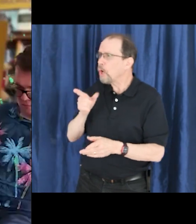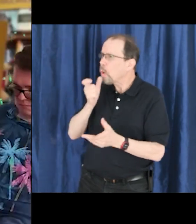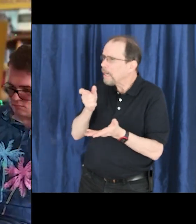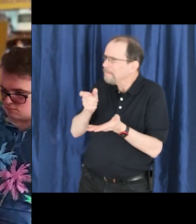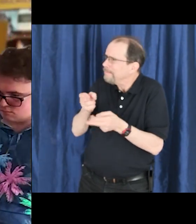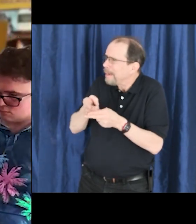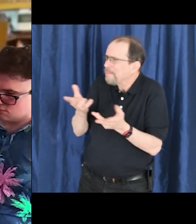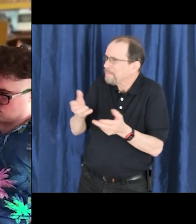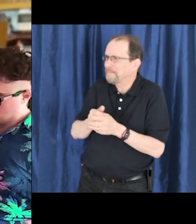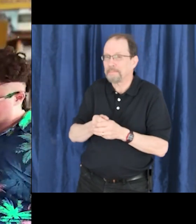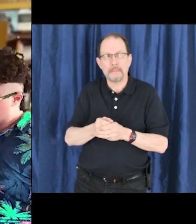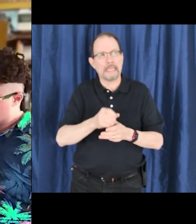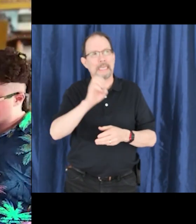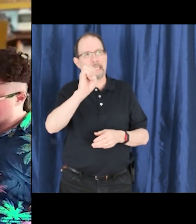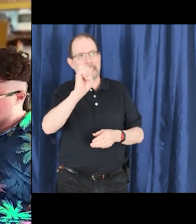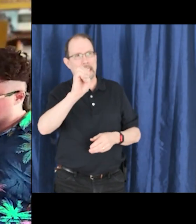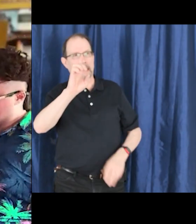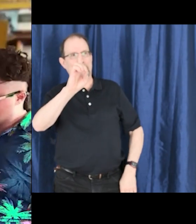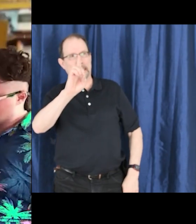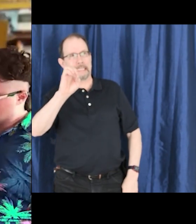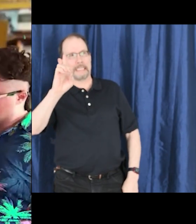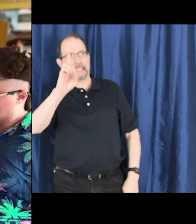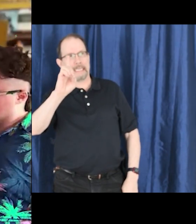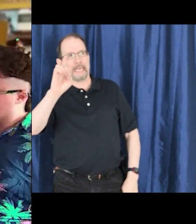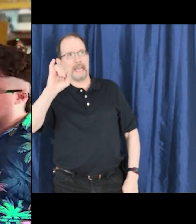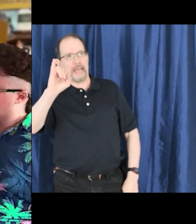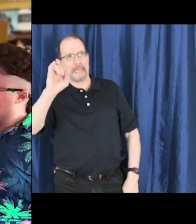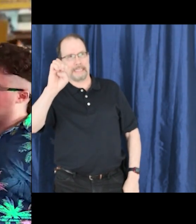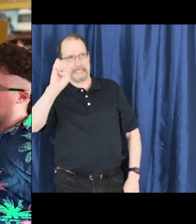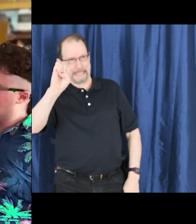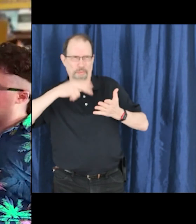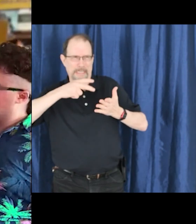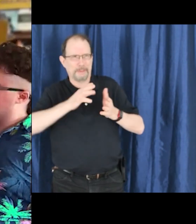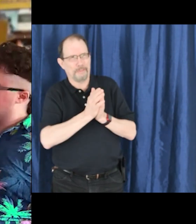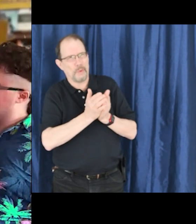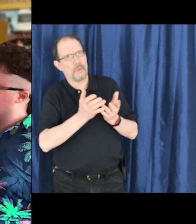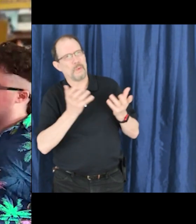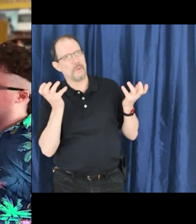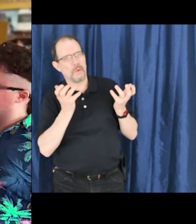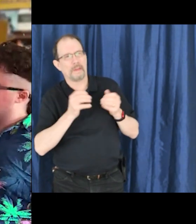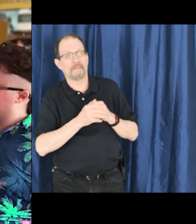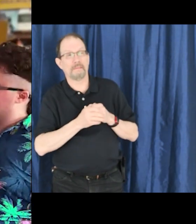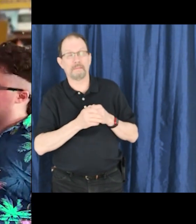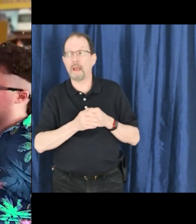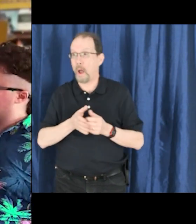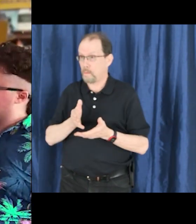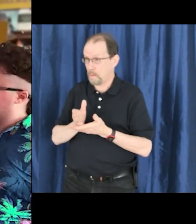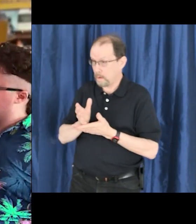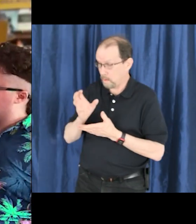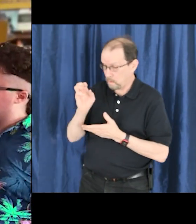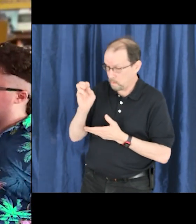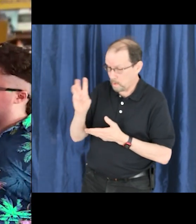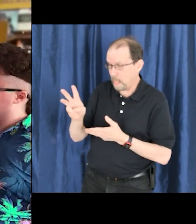We'd like you to sign this, please Absolutely And who can I make this out to? D-E-D-D-I